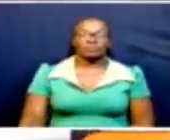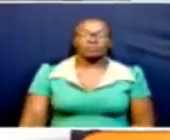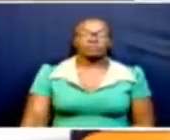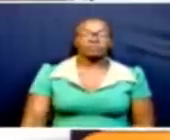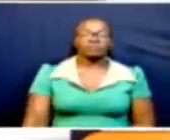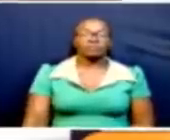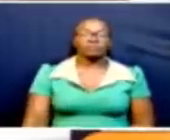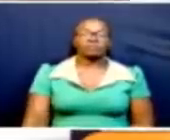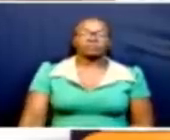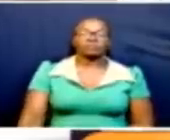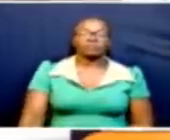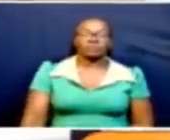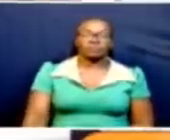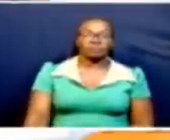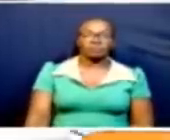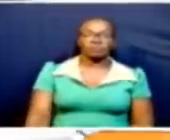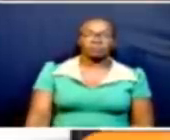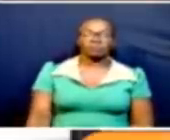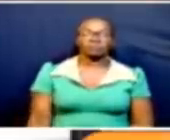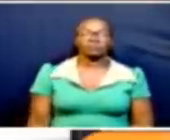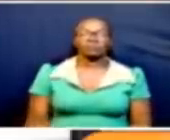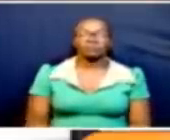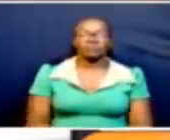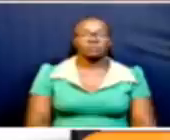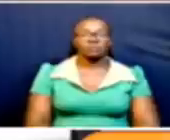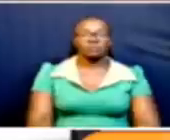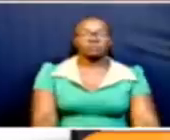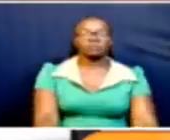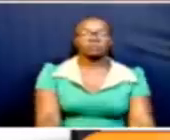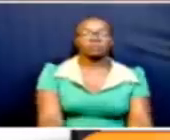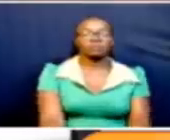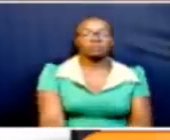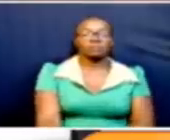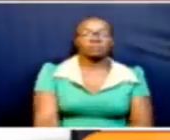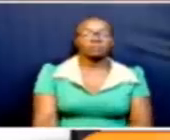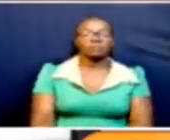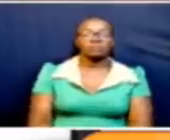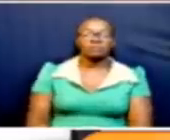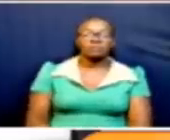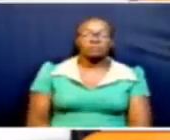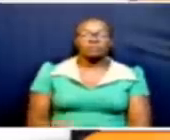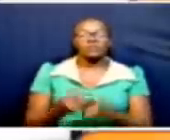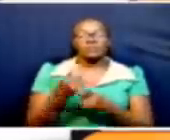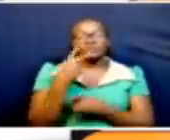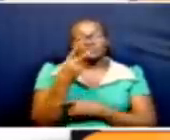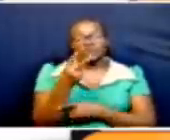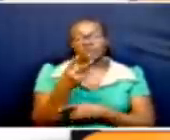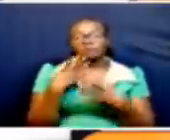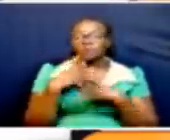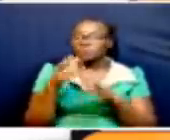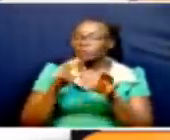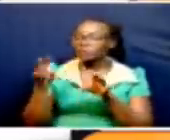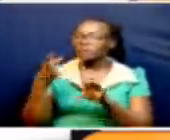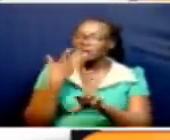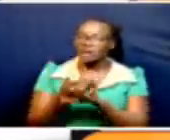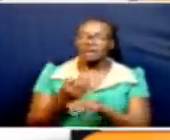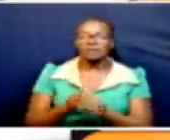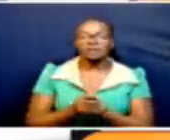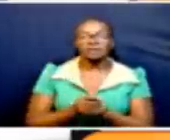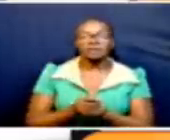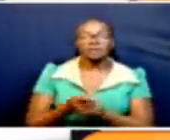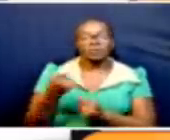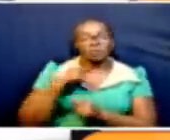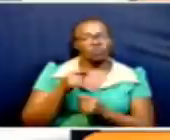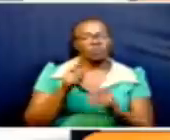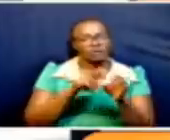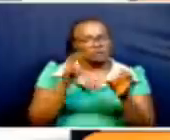the buck stopped with me. But we've been stepping down, we've been resigning since 1963. And this is, you loot and you resign.